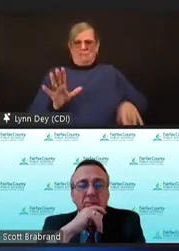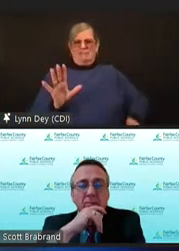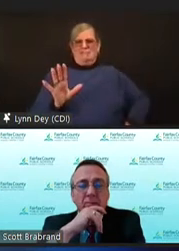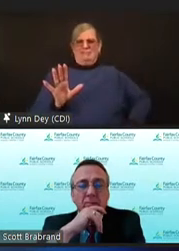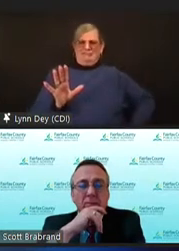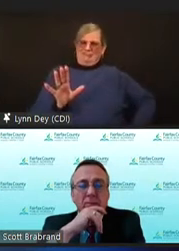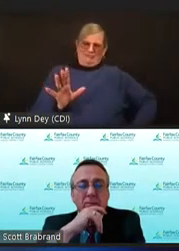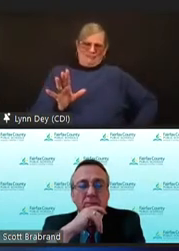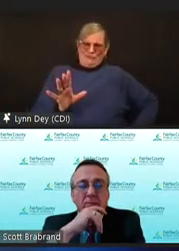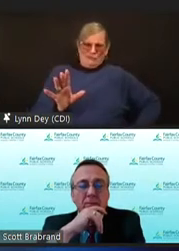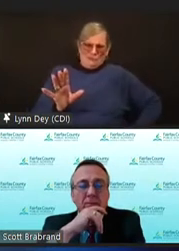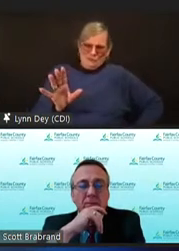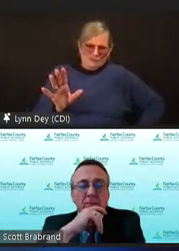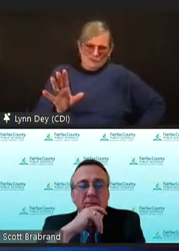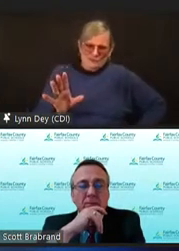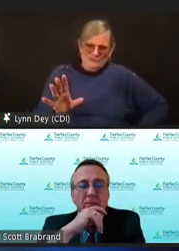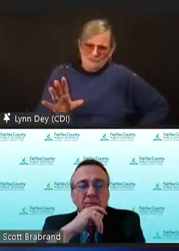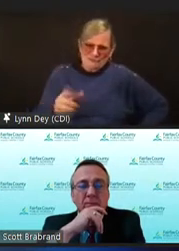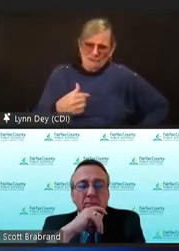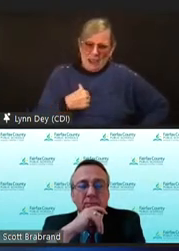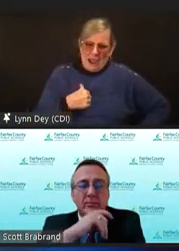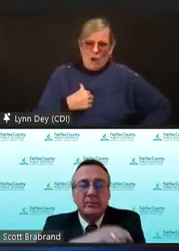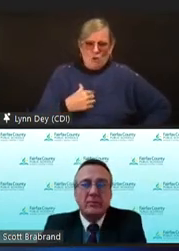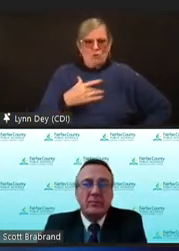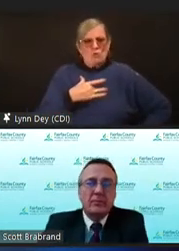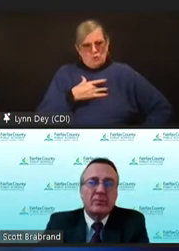am very thankful for what you're doing.